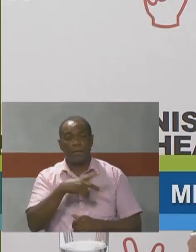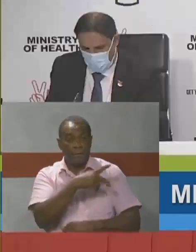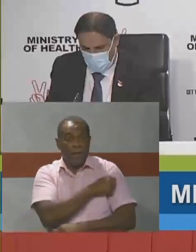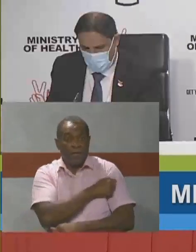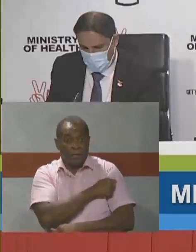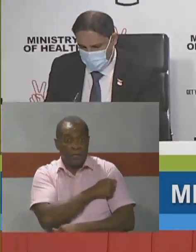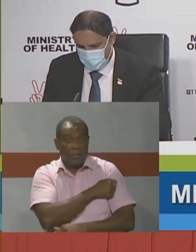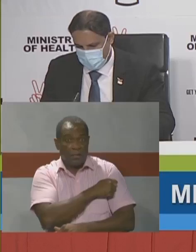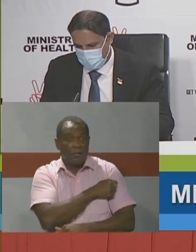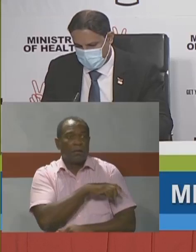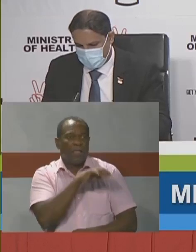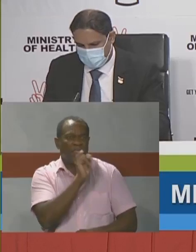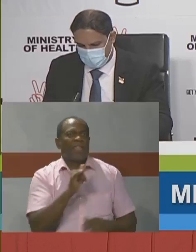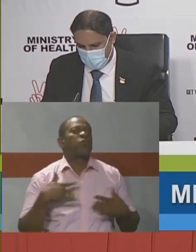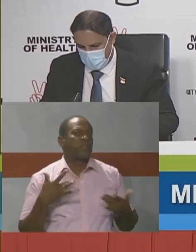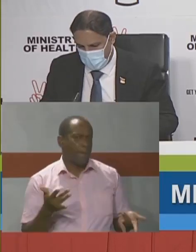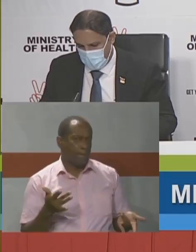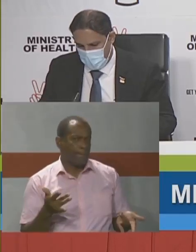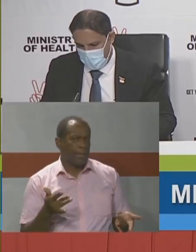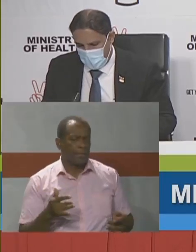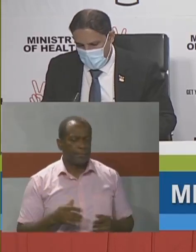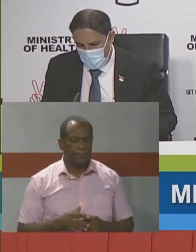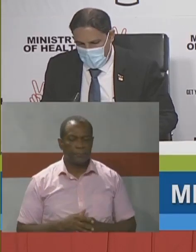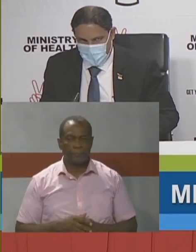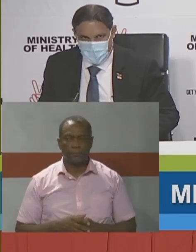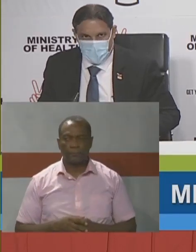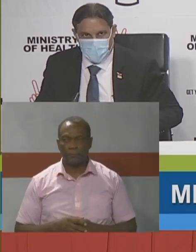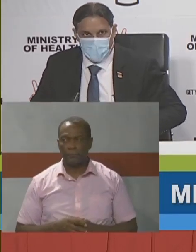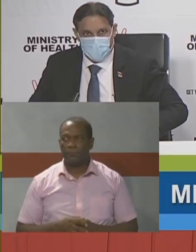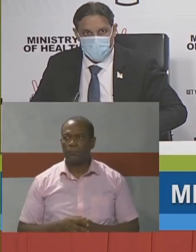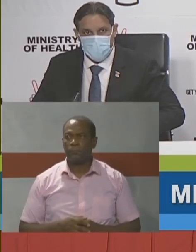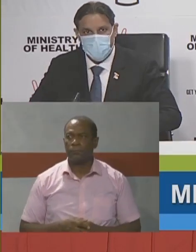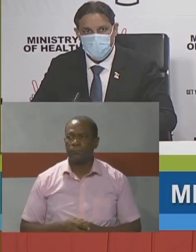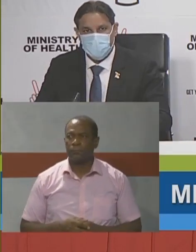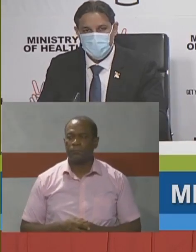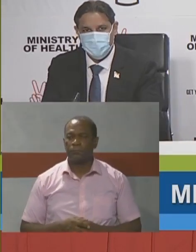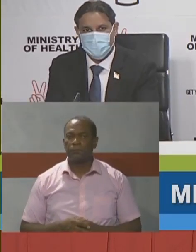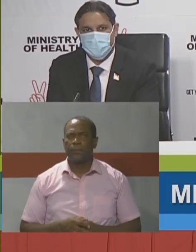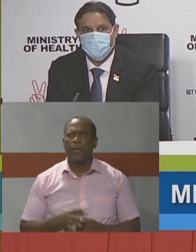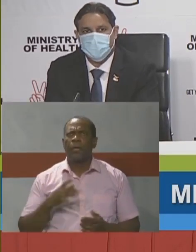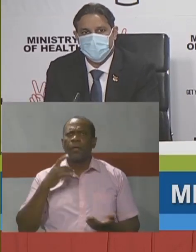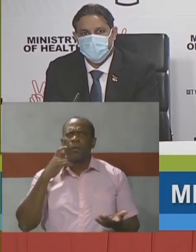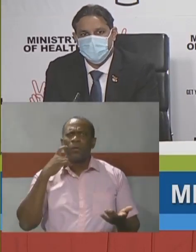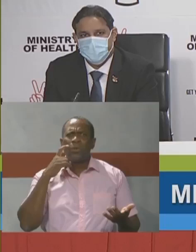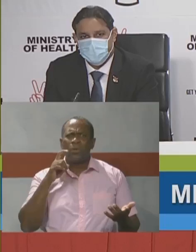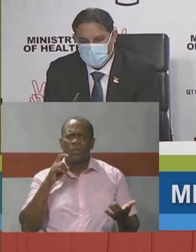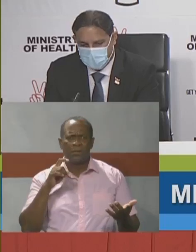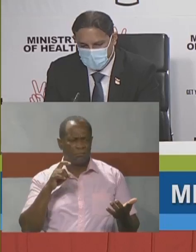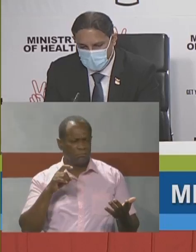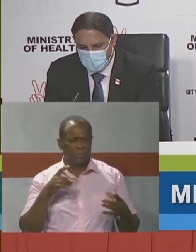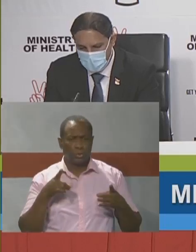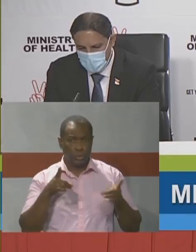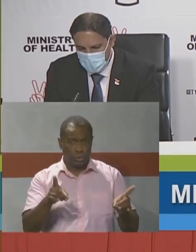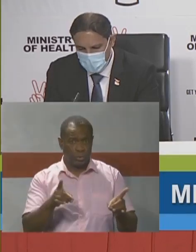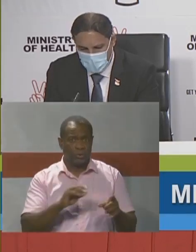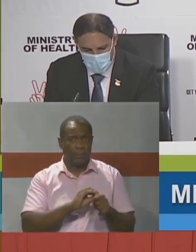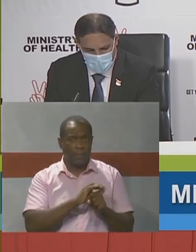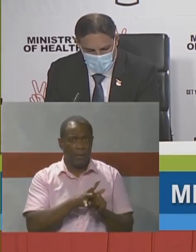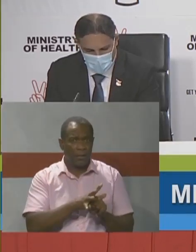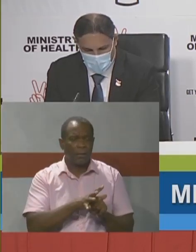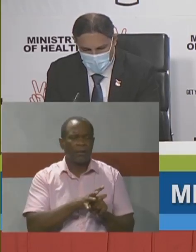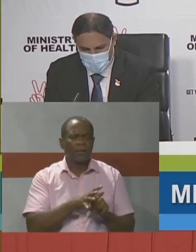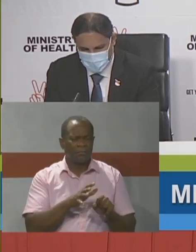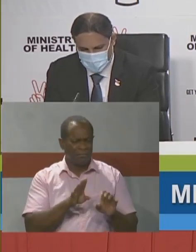you, Minister. And we do have a question coming in from Matt. Mm-hmm. We've seen during the pandemic different levels of organization and